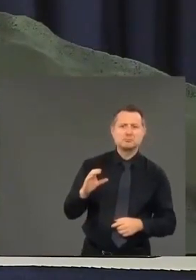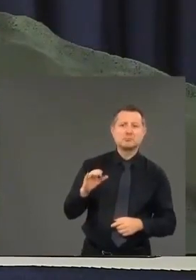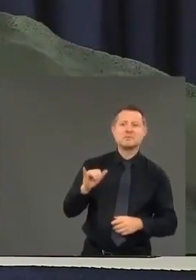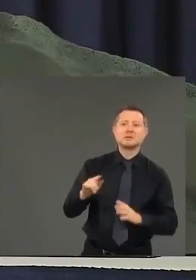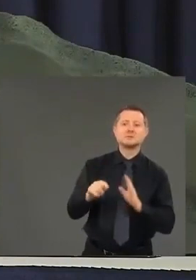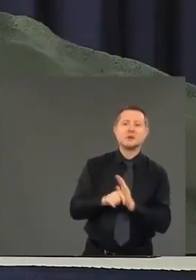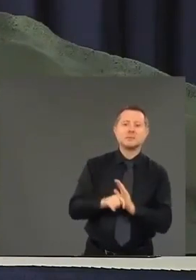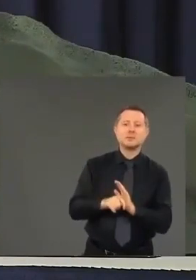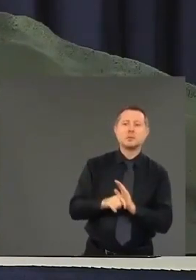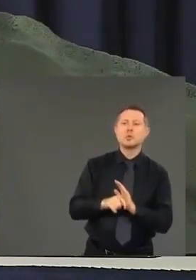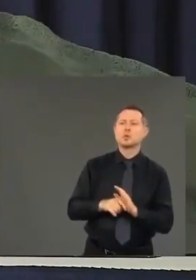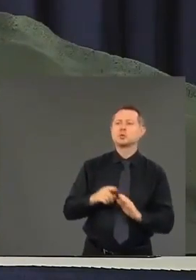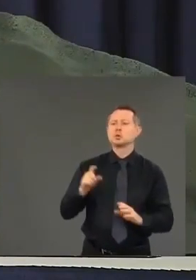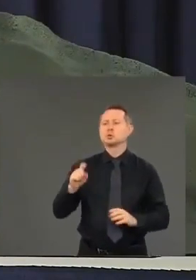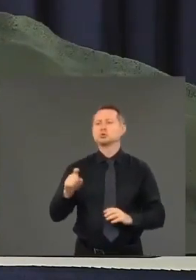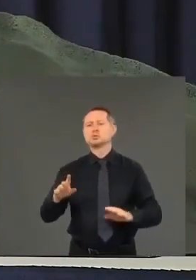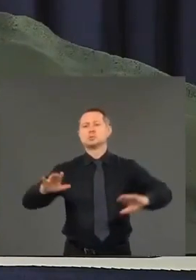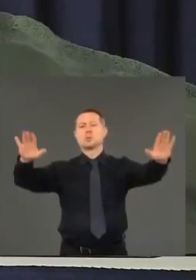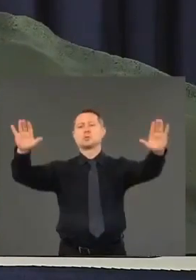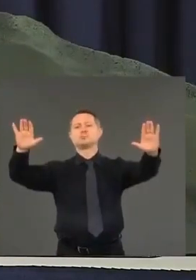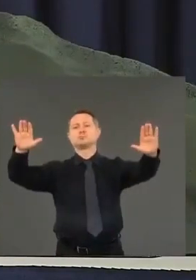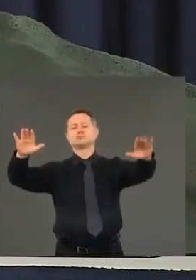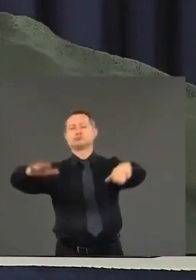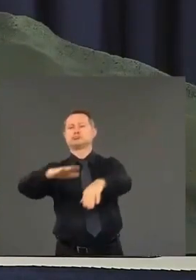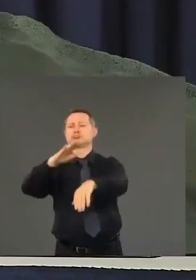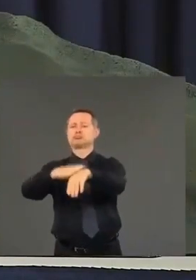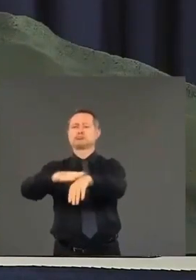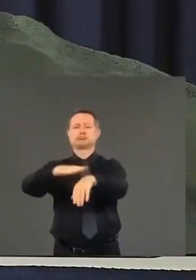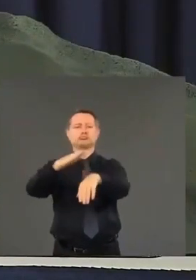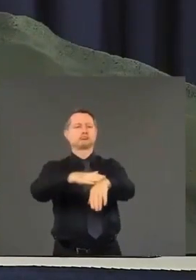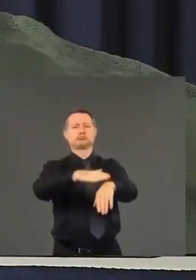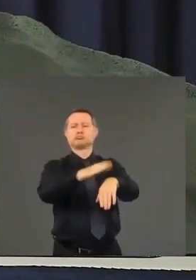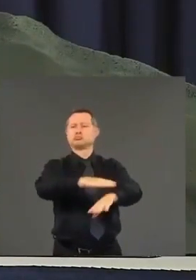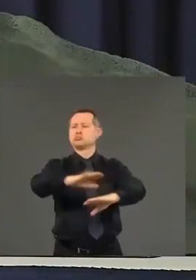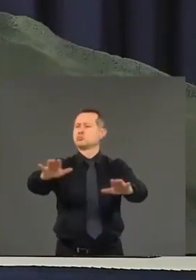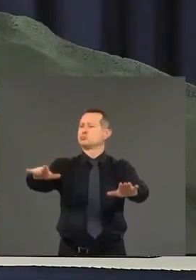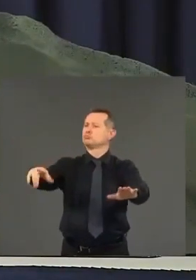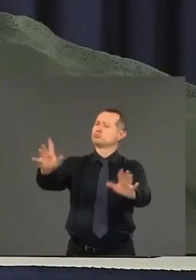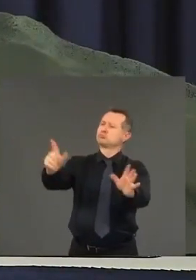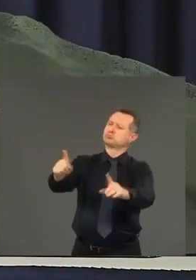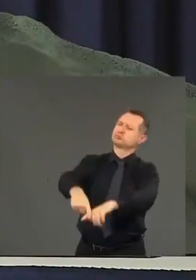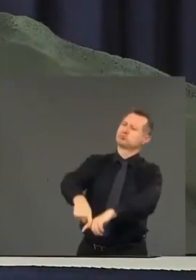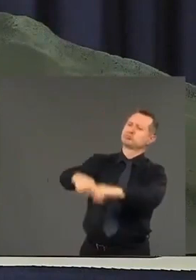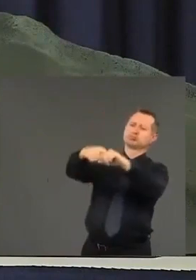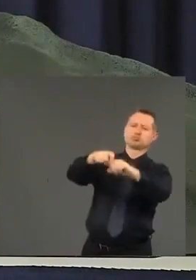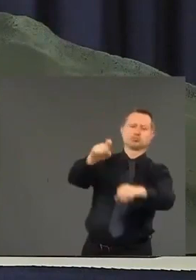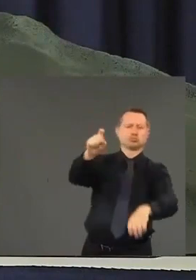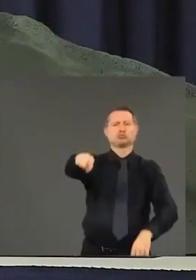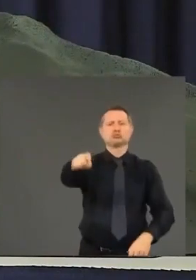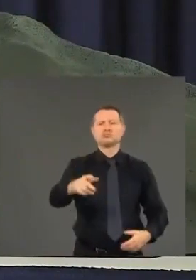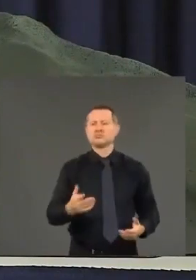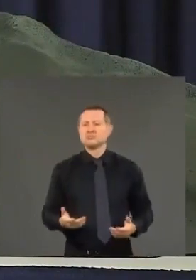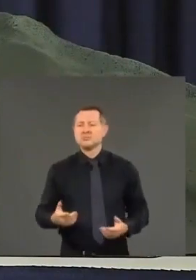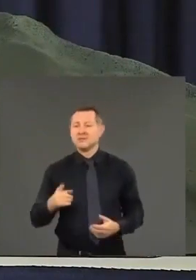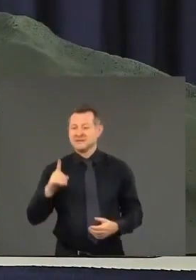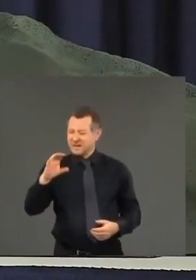big CDC whistle and gone as loud as they could. Last